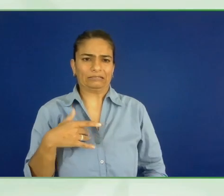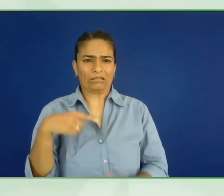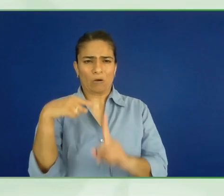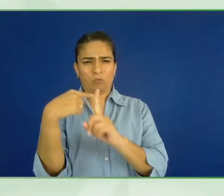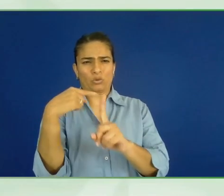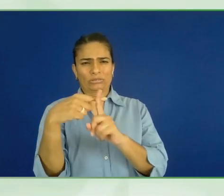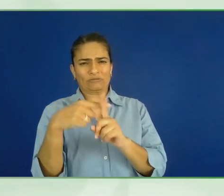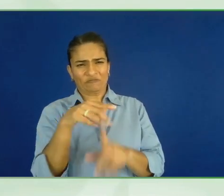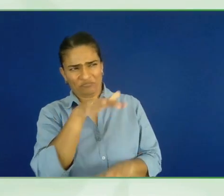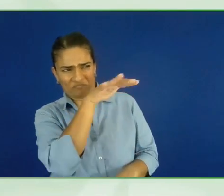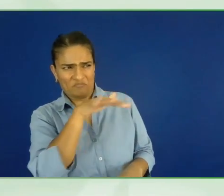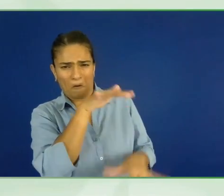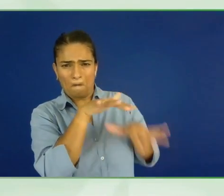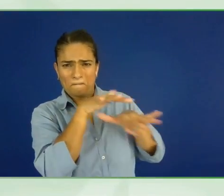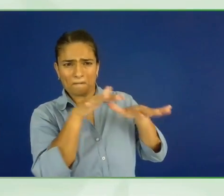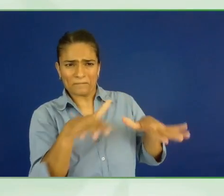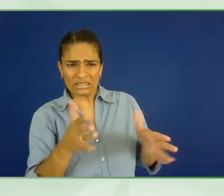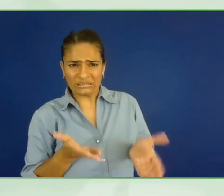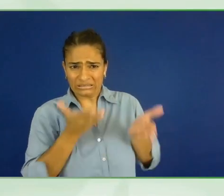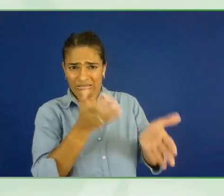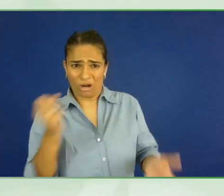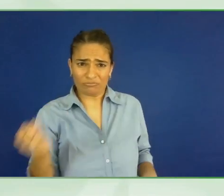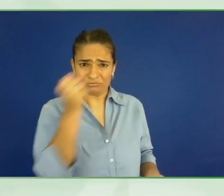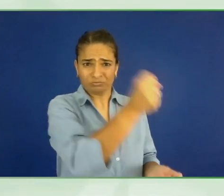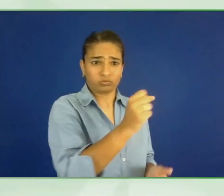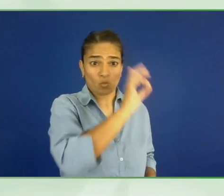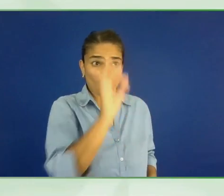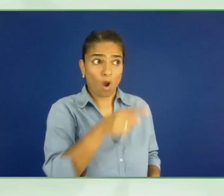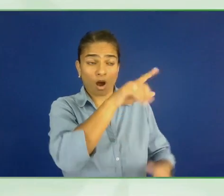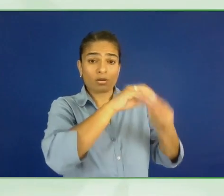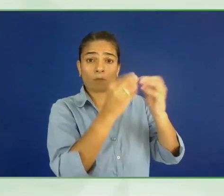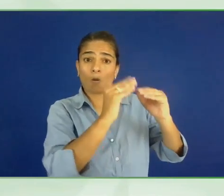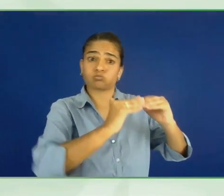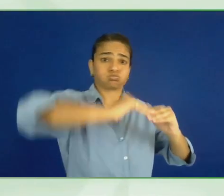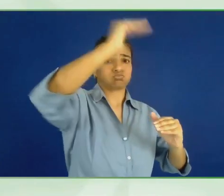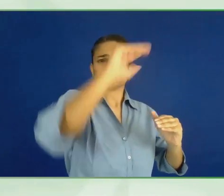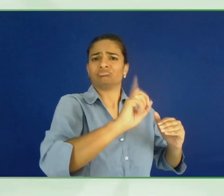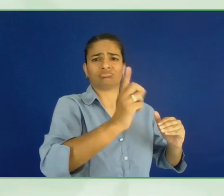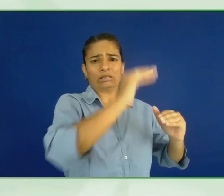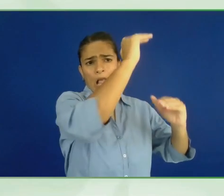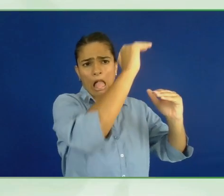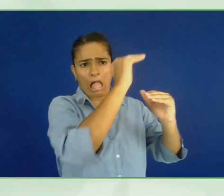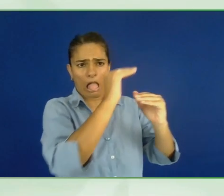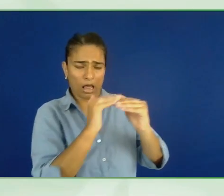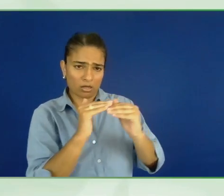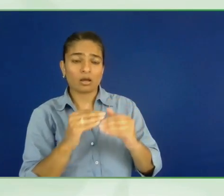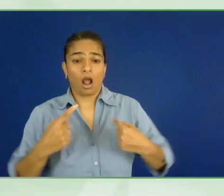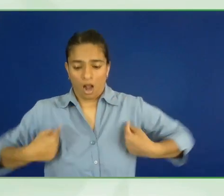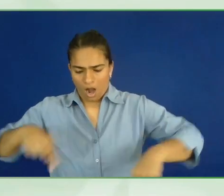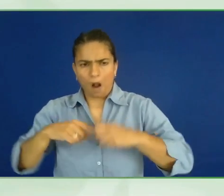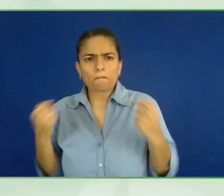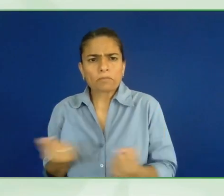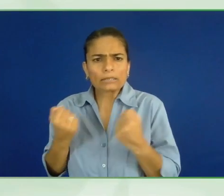the numbers are not so high. And very often in our practice we see that when somebody with